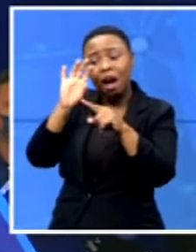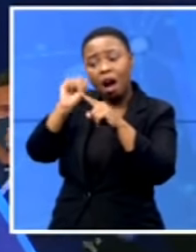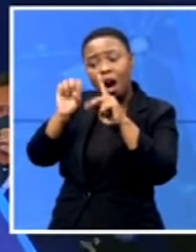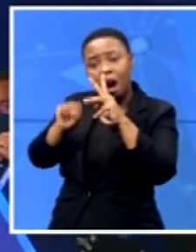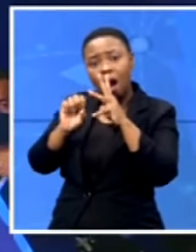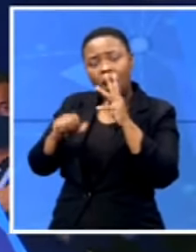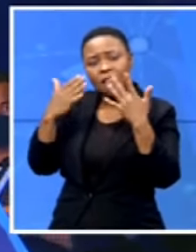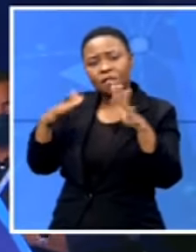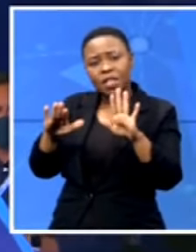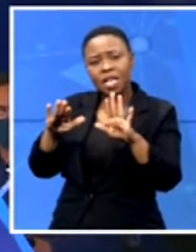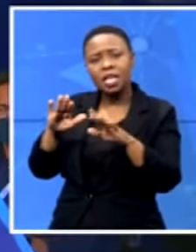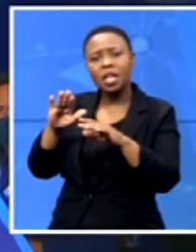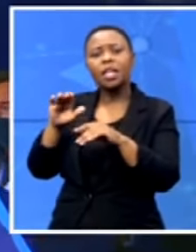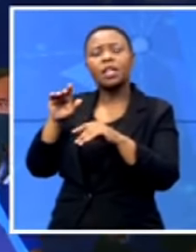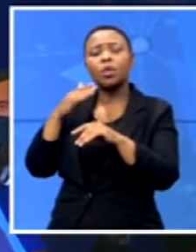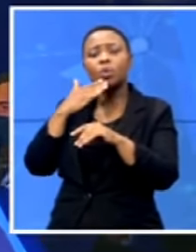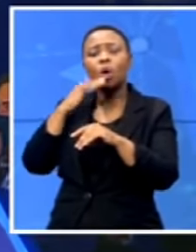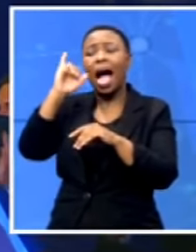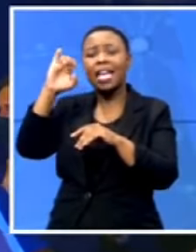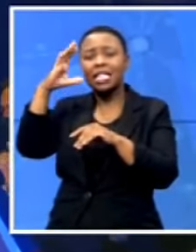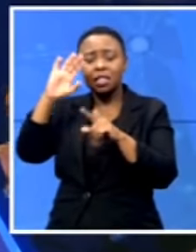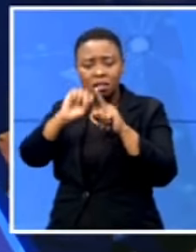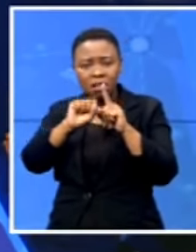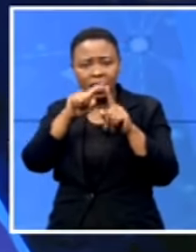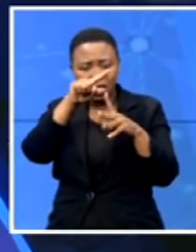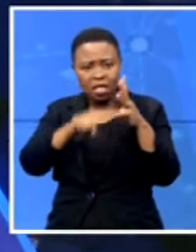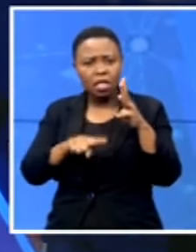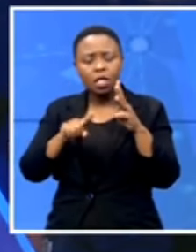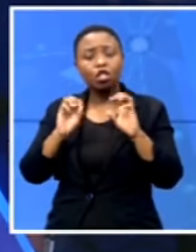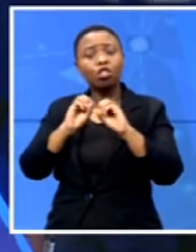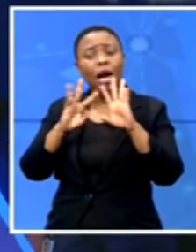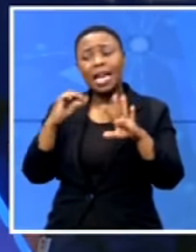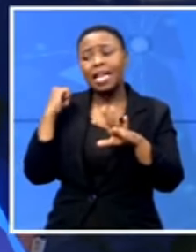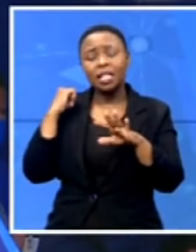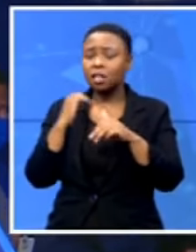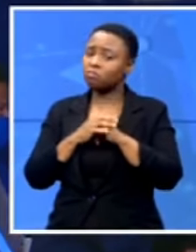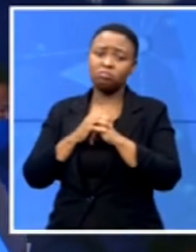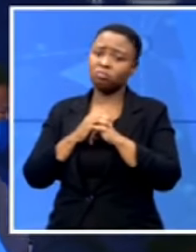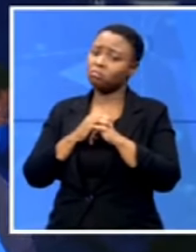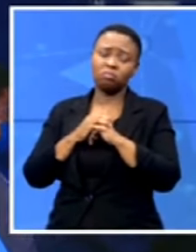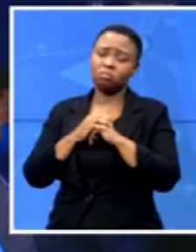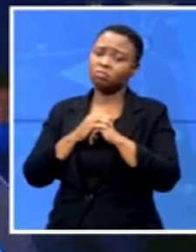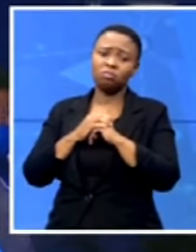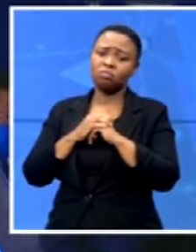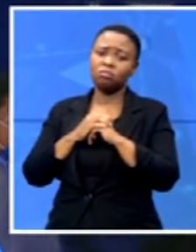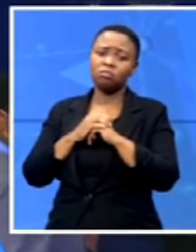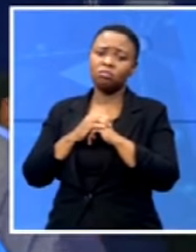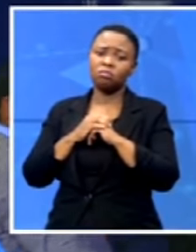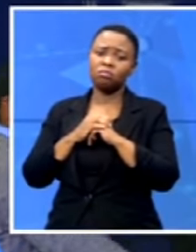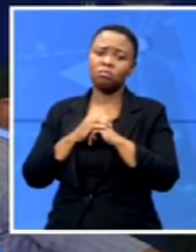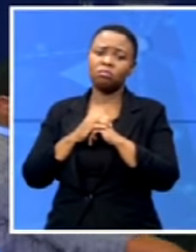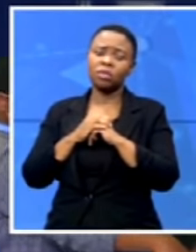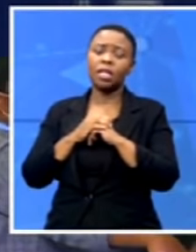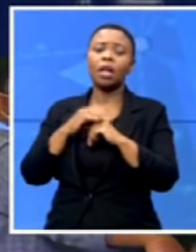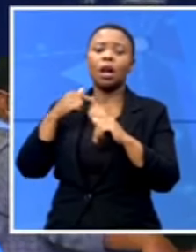IEC didn't start yesterday. No, it has been when we were submitting our nomination forms. We